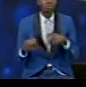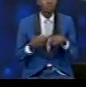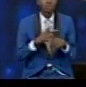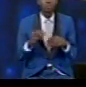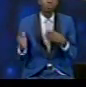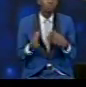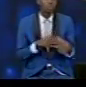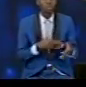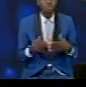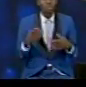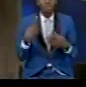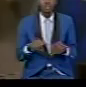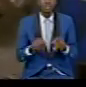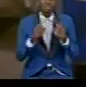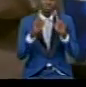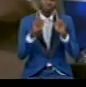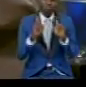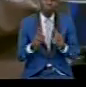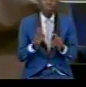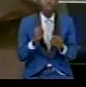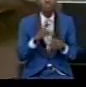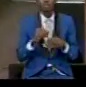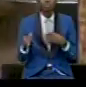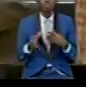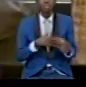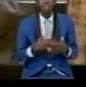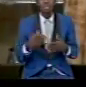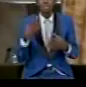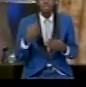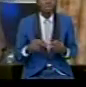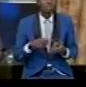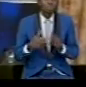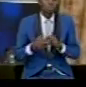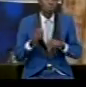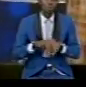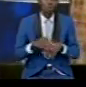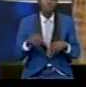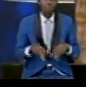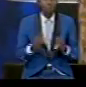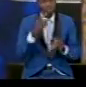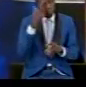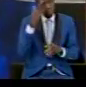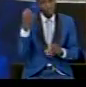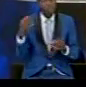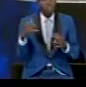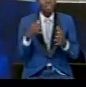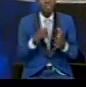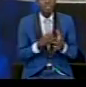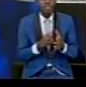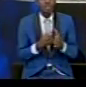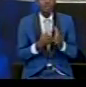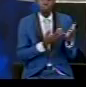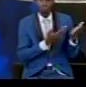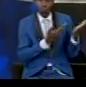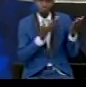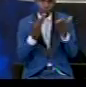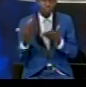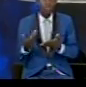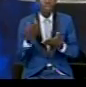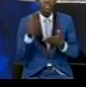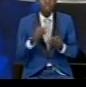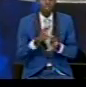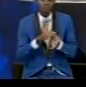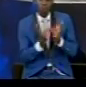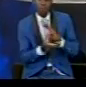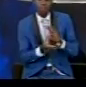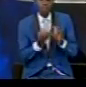spite of the trials, in spite of the thorns on the way, because it yielded the conversion, the